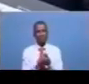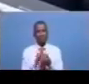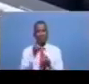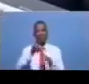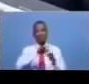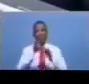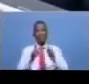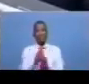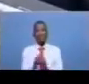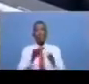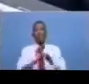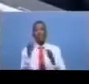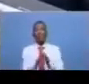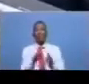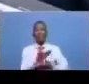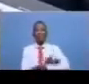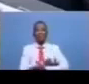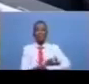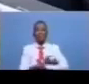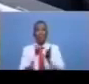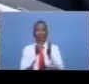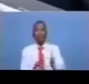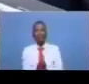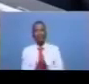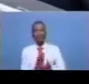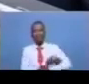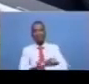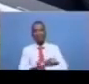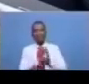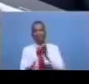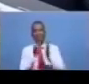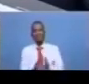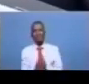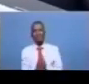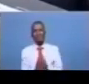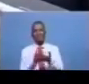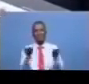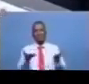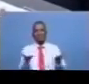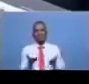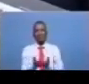All these people are juniors by far to the people they are trying to ridicule. When we come and stand